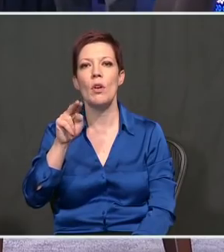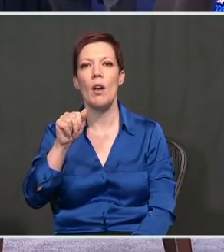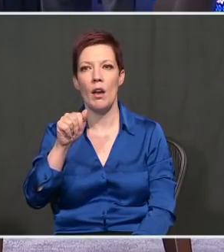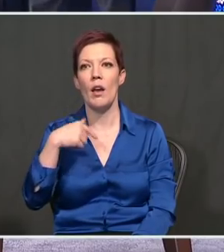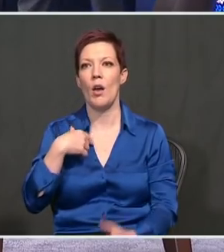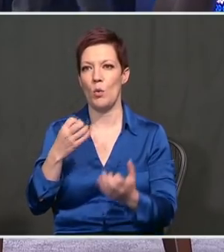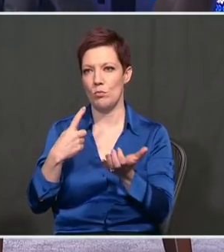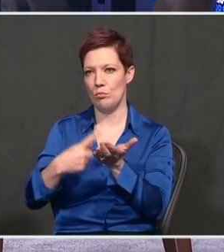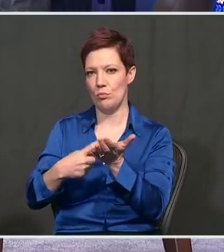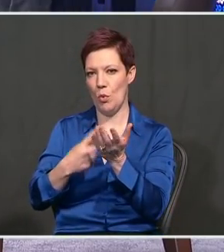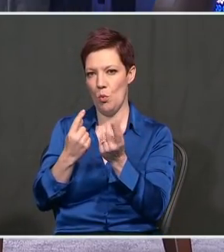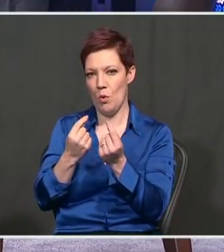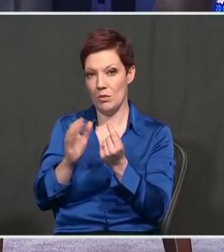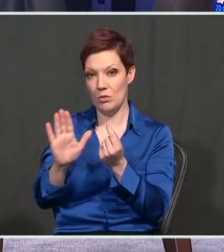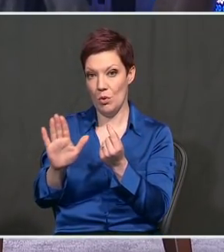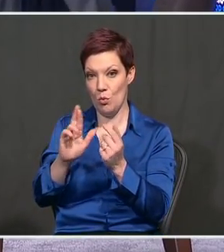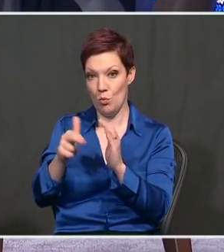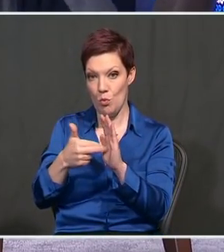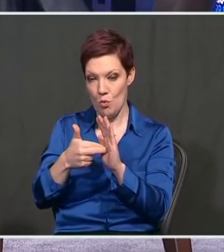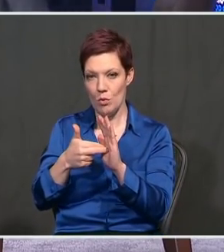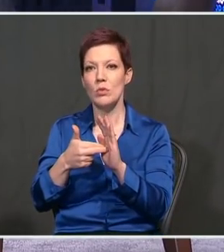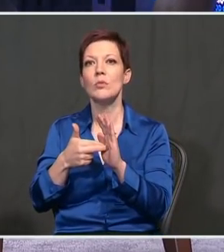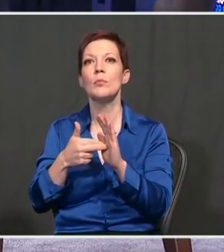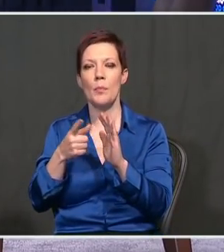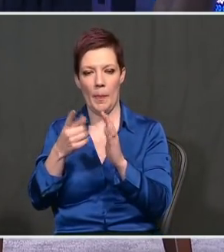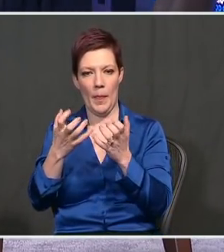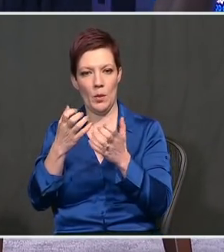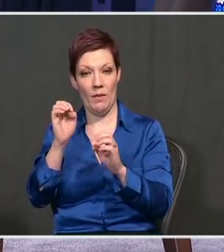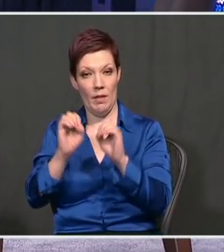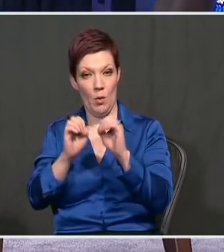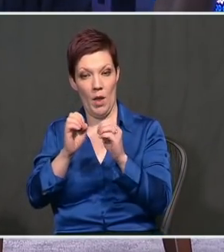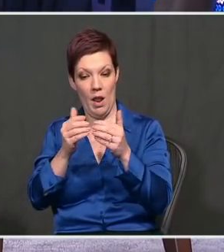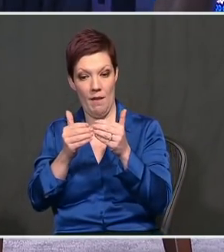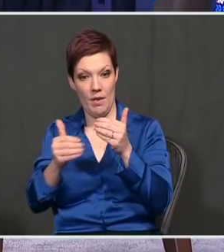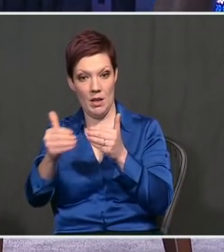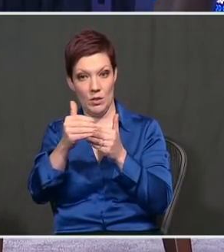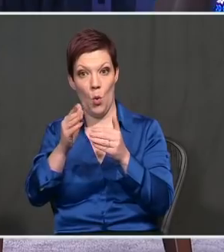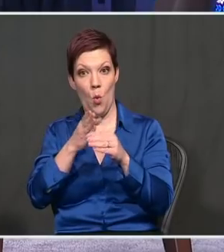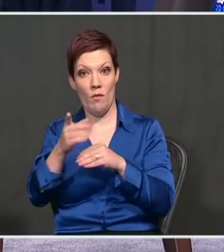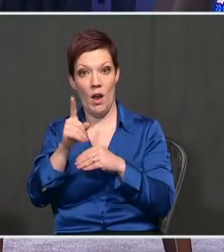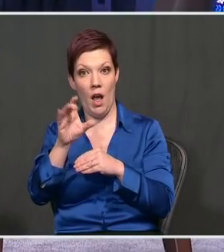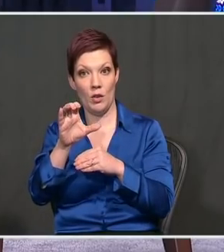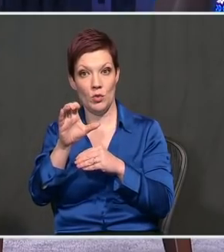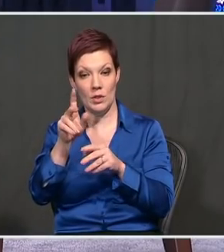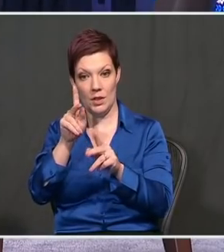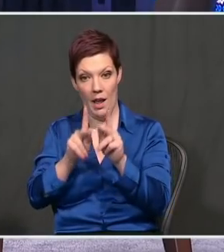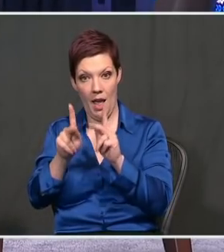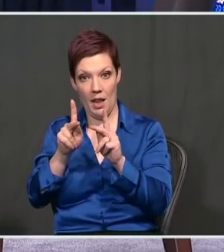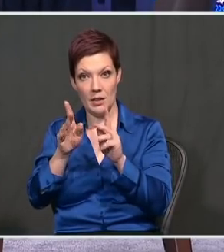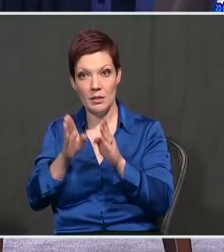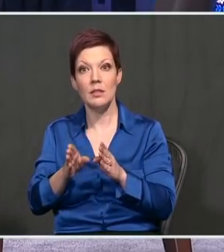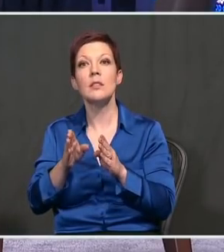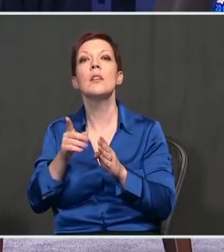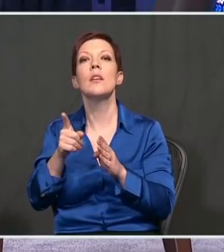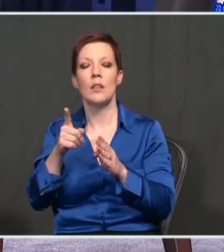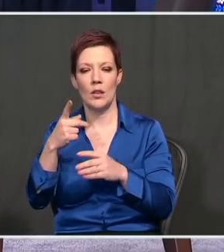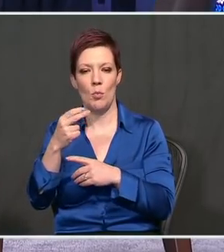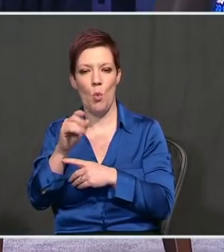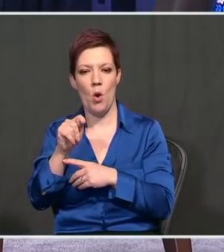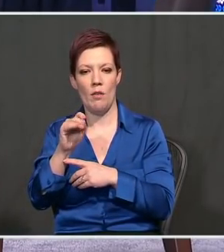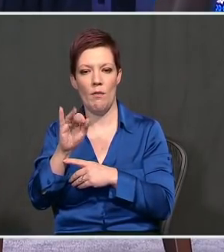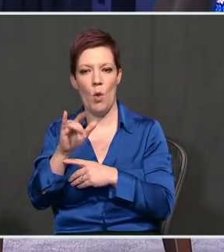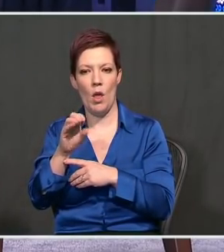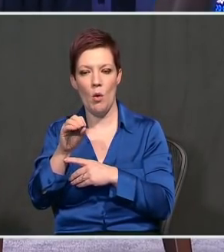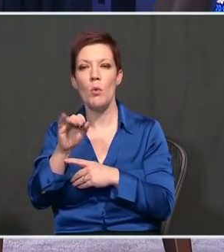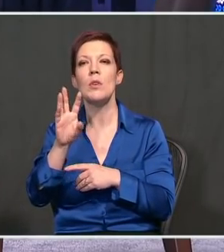roles. Dr. Slowey's role has been to evaluate in advance from over 100 candidates what became a portfolio of six vaccines having